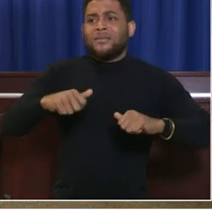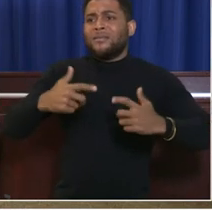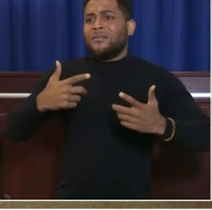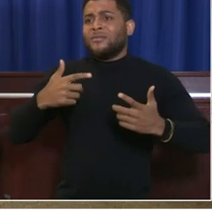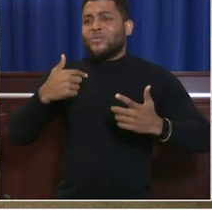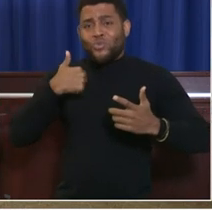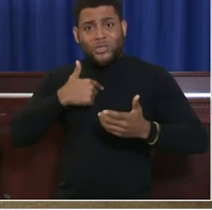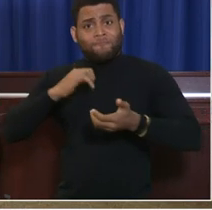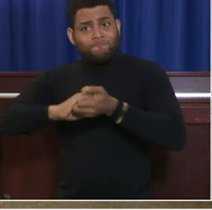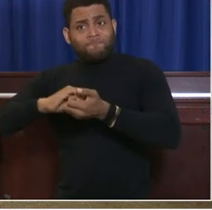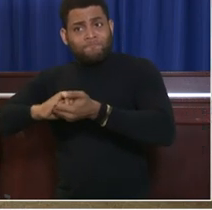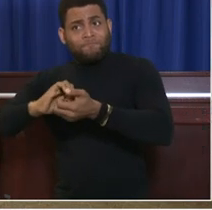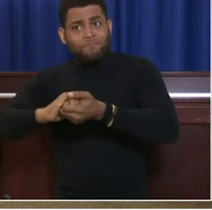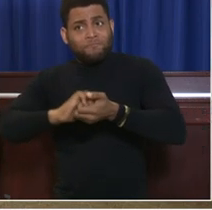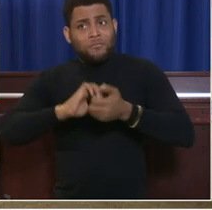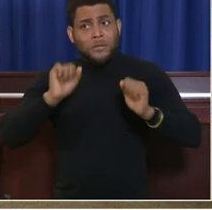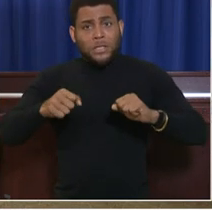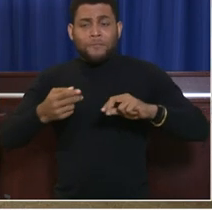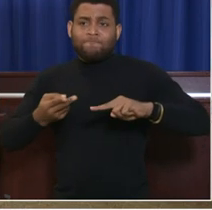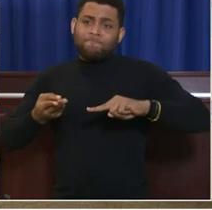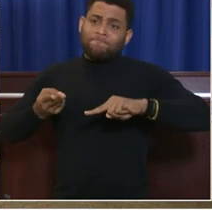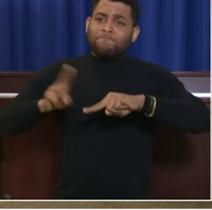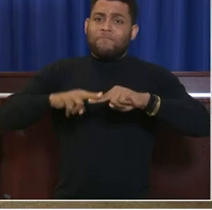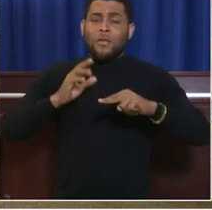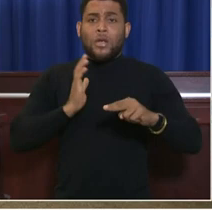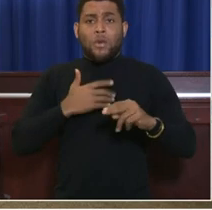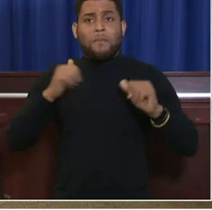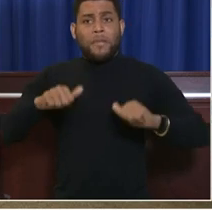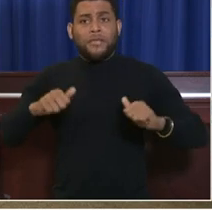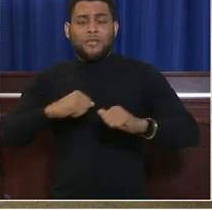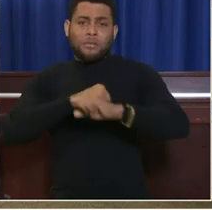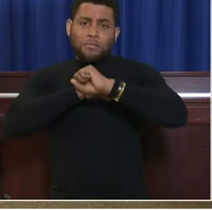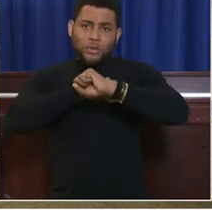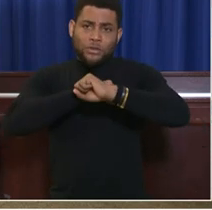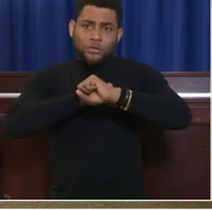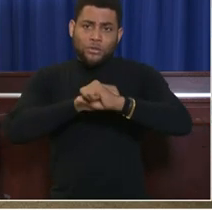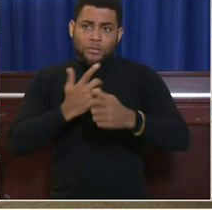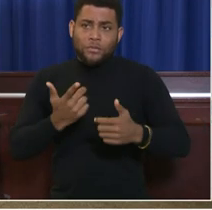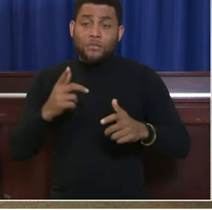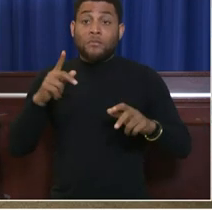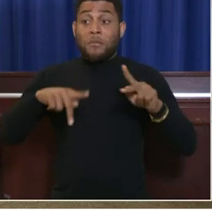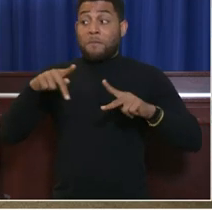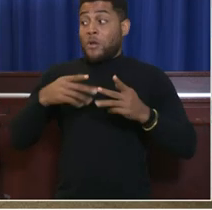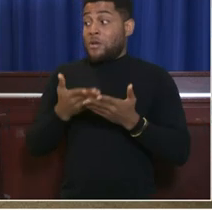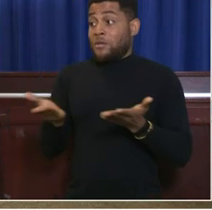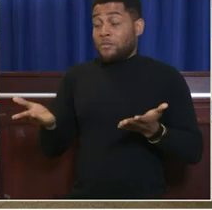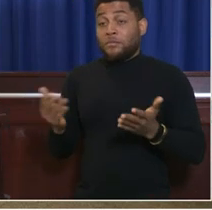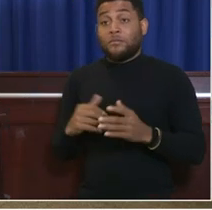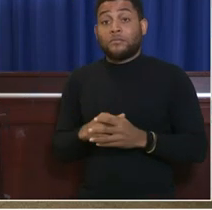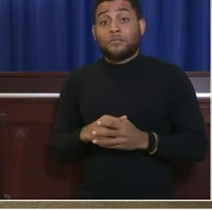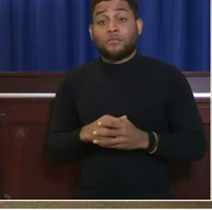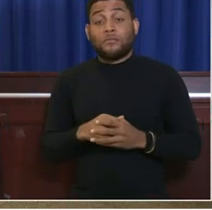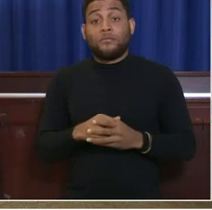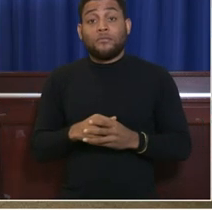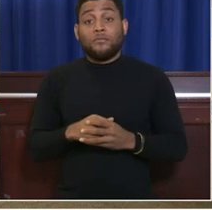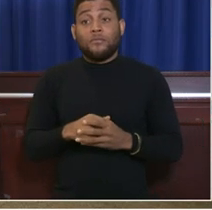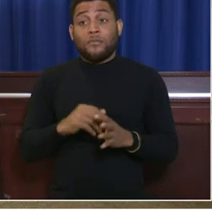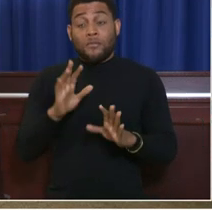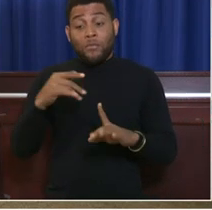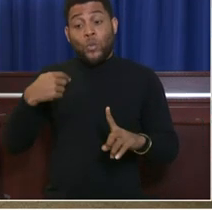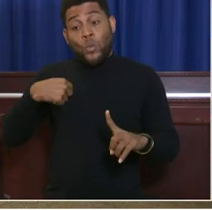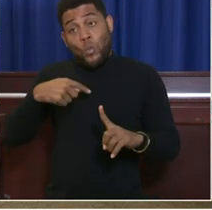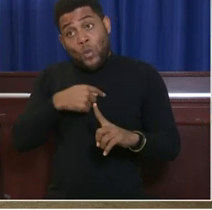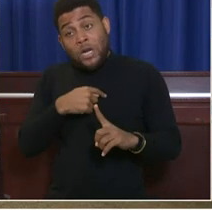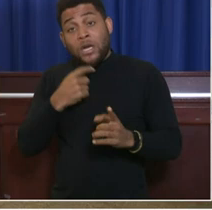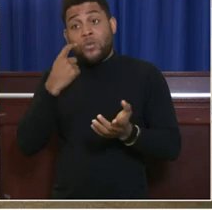more to protect our communities than we could any agency by itself. We all recognize that no one agency can